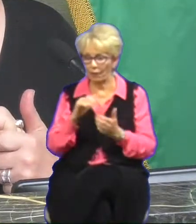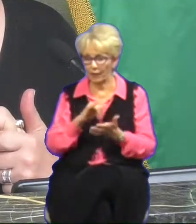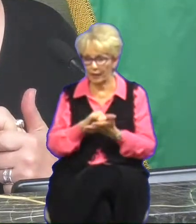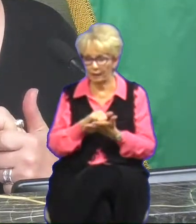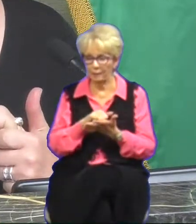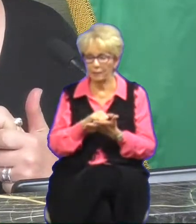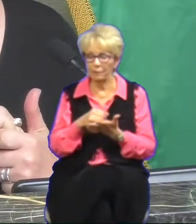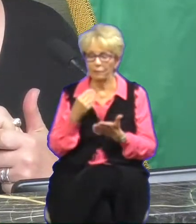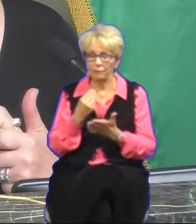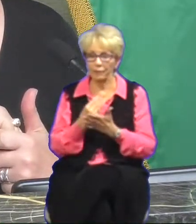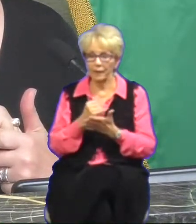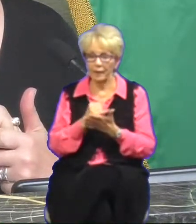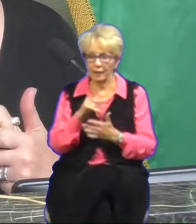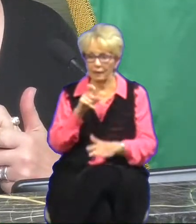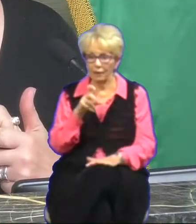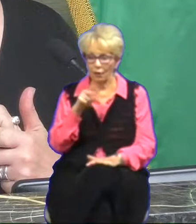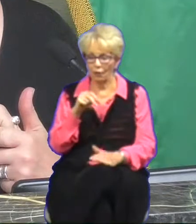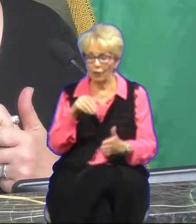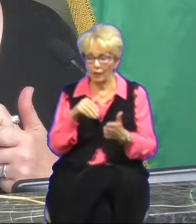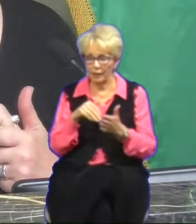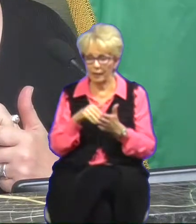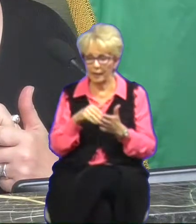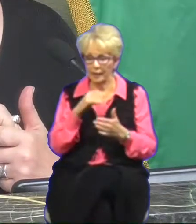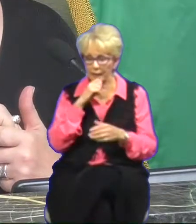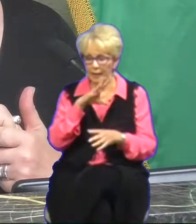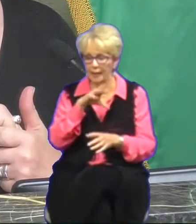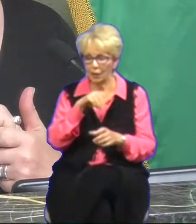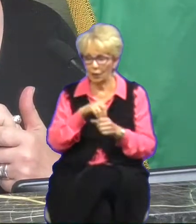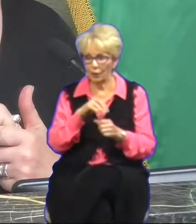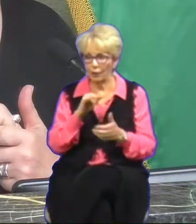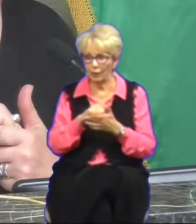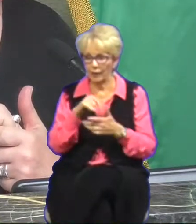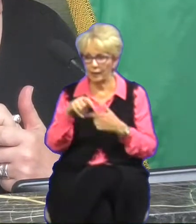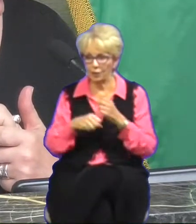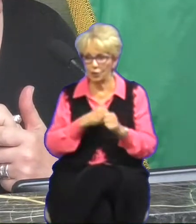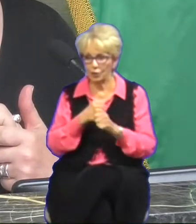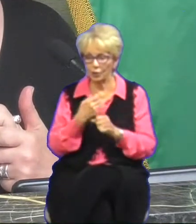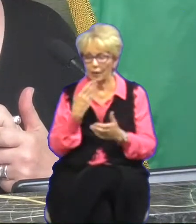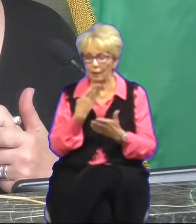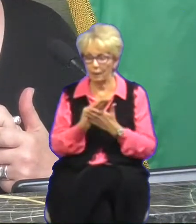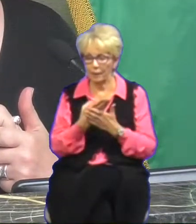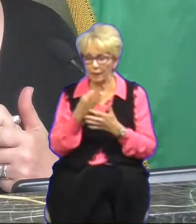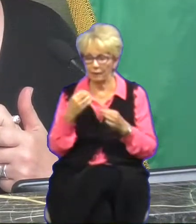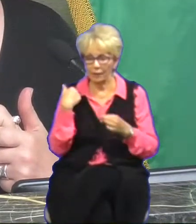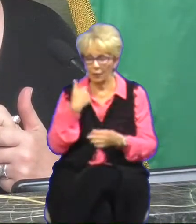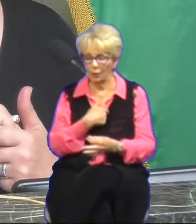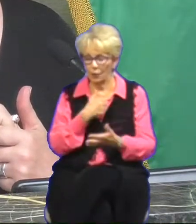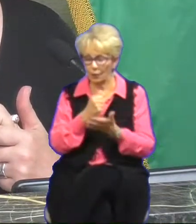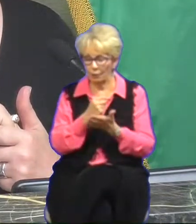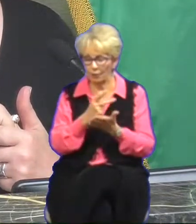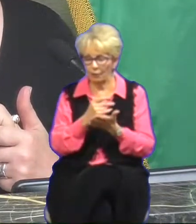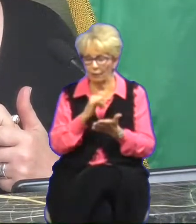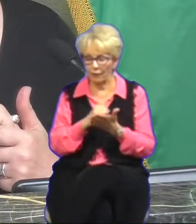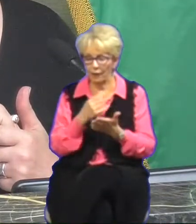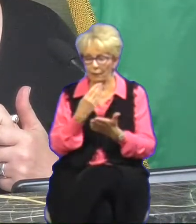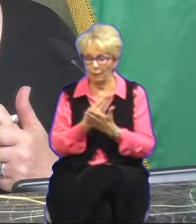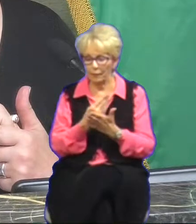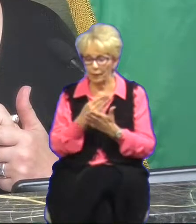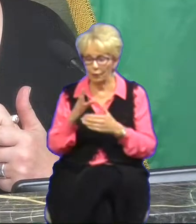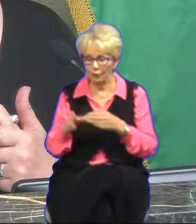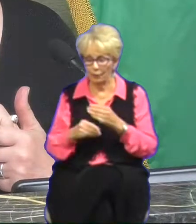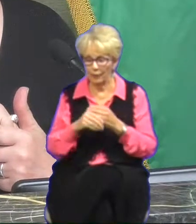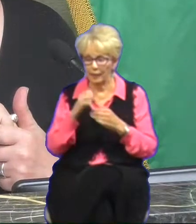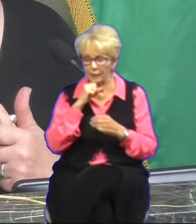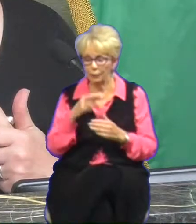The monies, the $130,000, are included in this year's budget. If we approve this, no budget amendments are